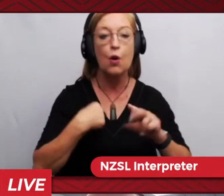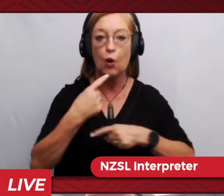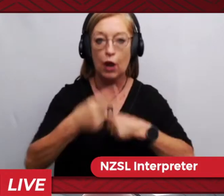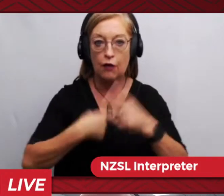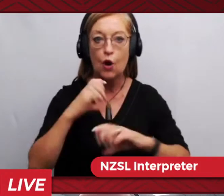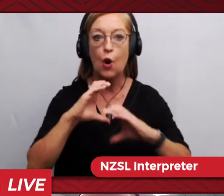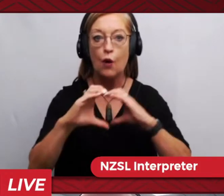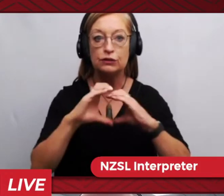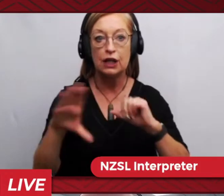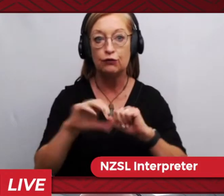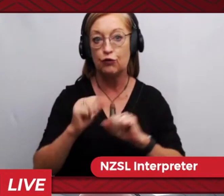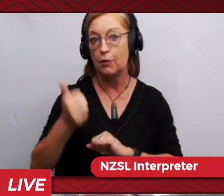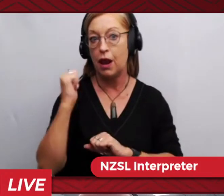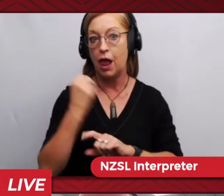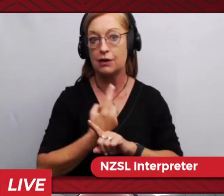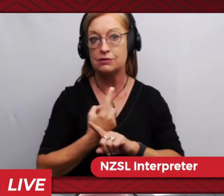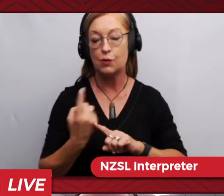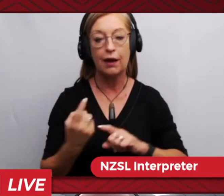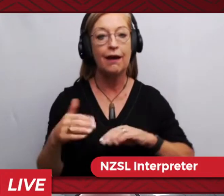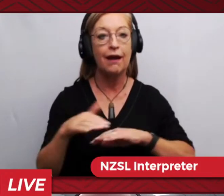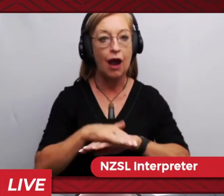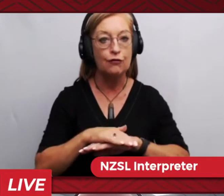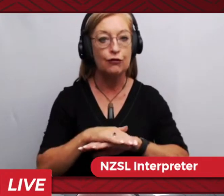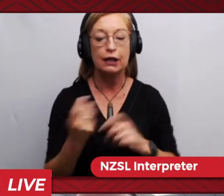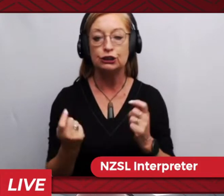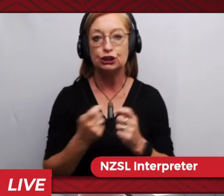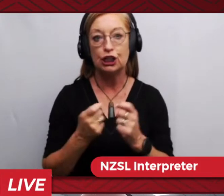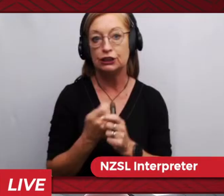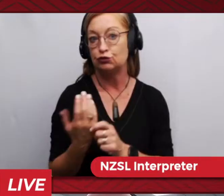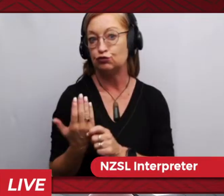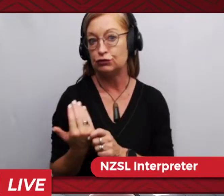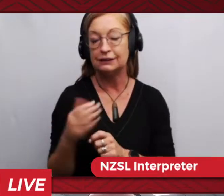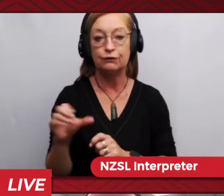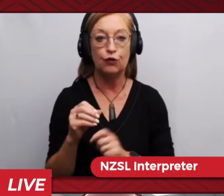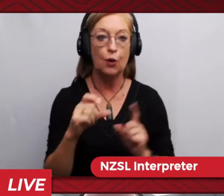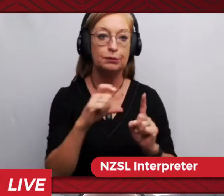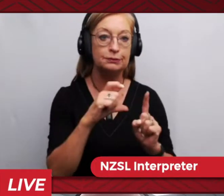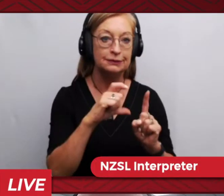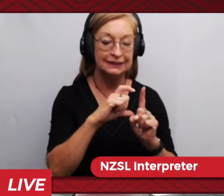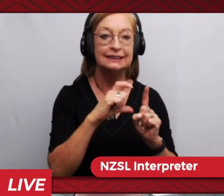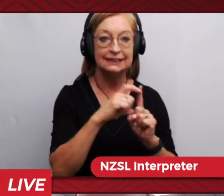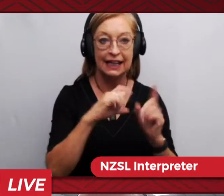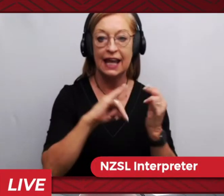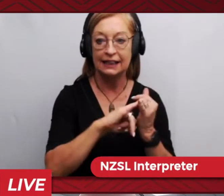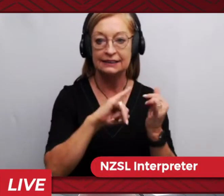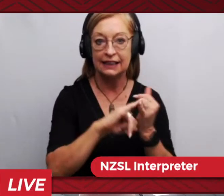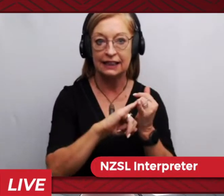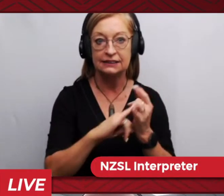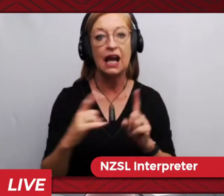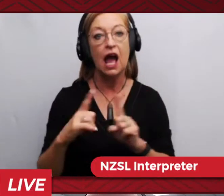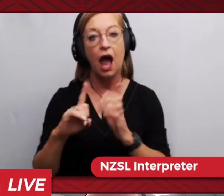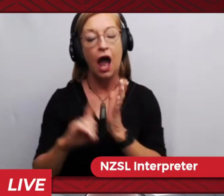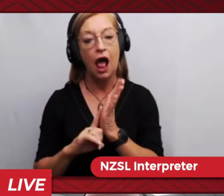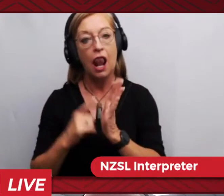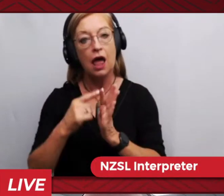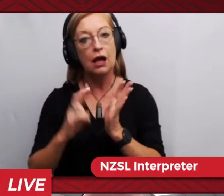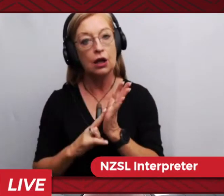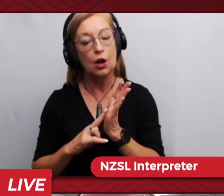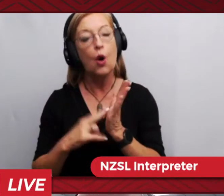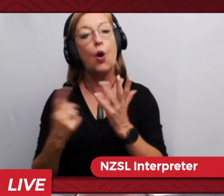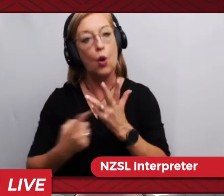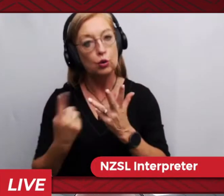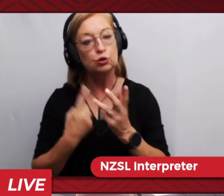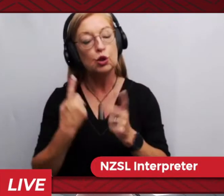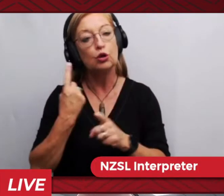the latest changes from DSS, but Alan will also be talking about the current situation with